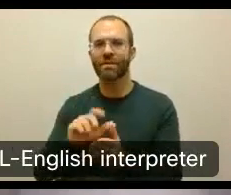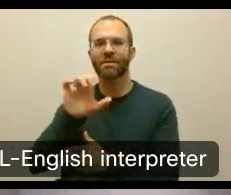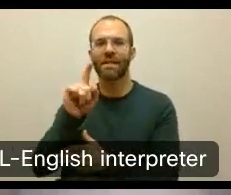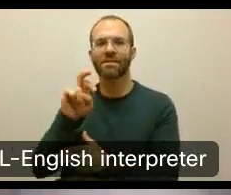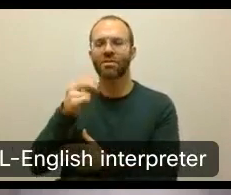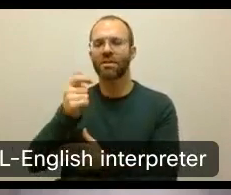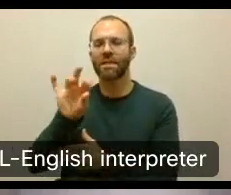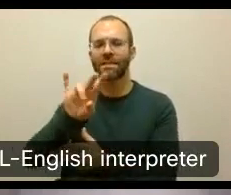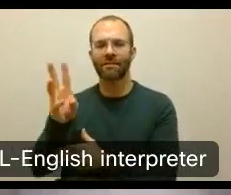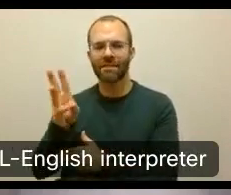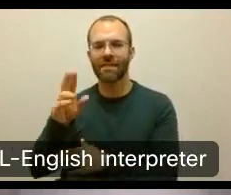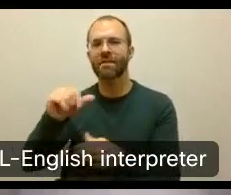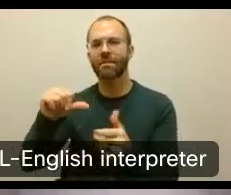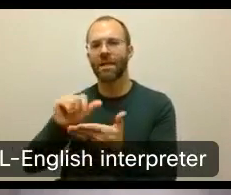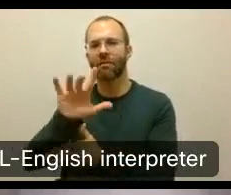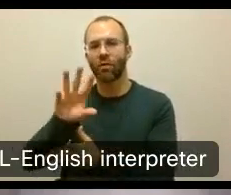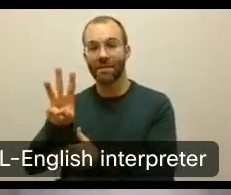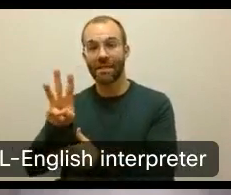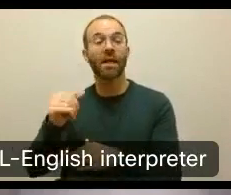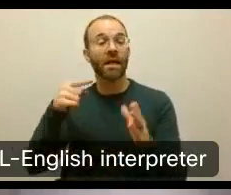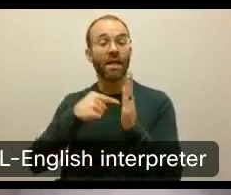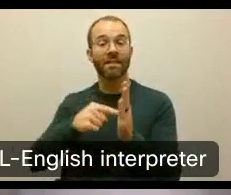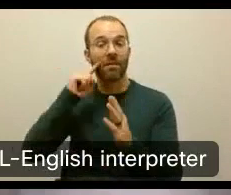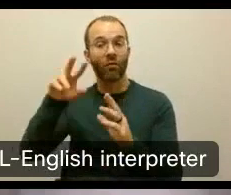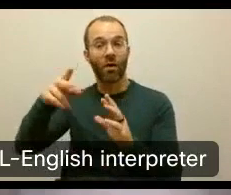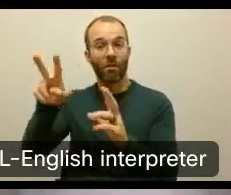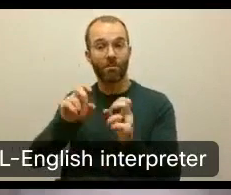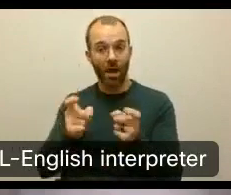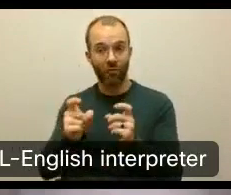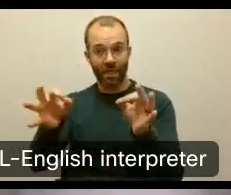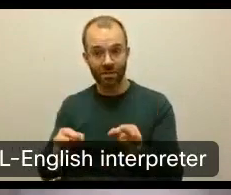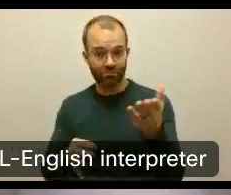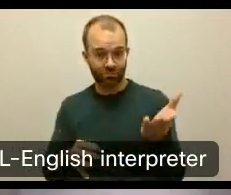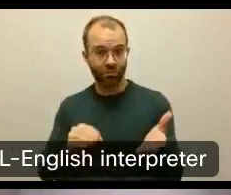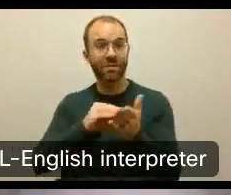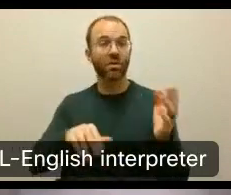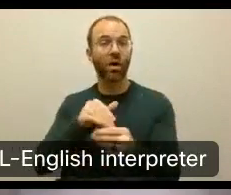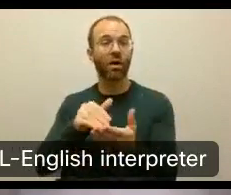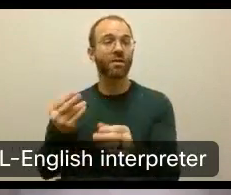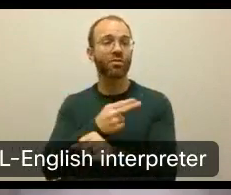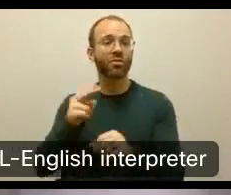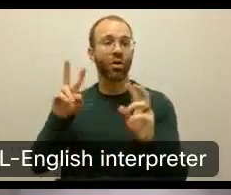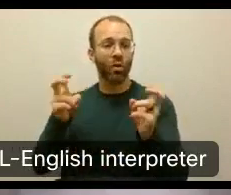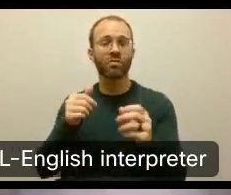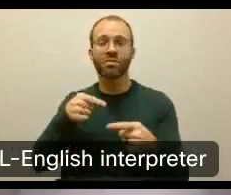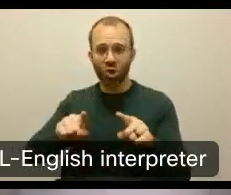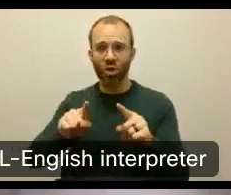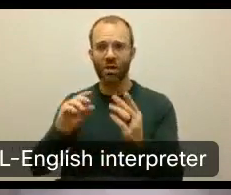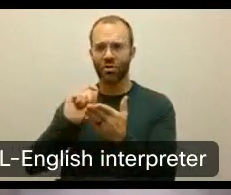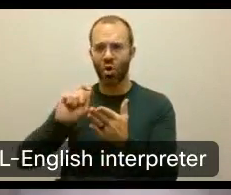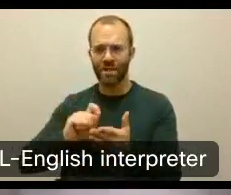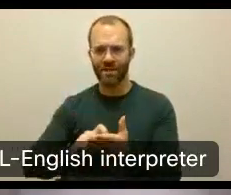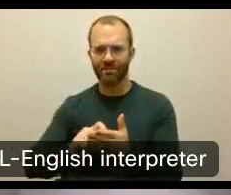paraphrase or an attempt at paraphrasing is noted here, and that reads, students often use quotes while note-taking. This means that they use too